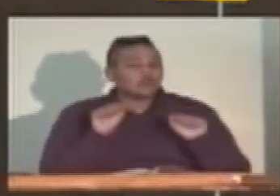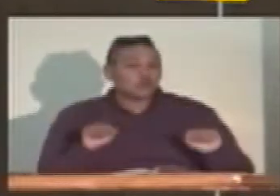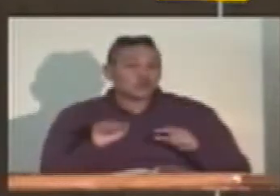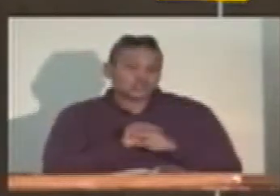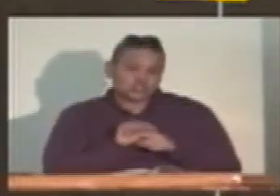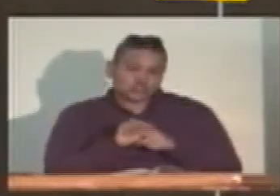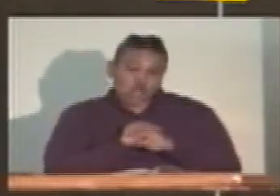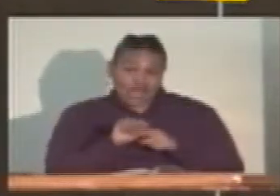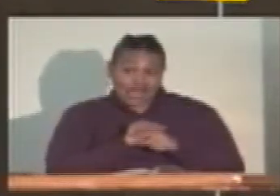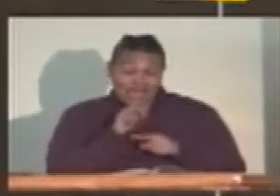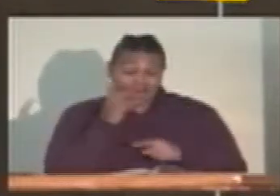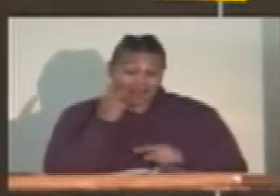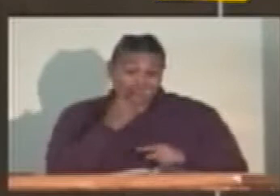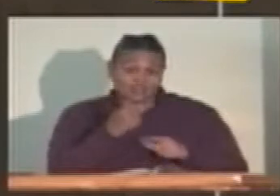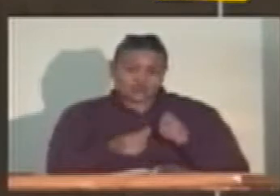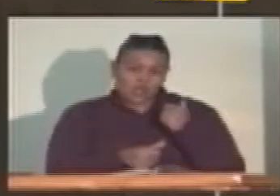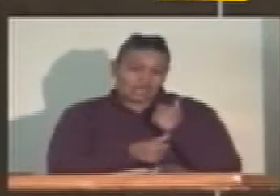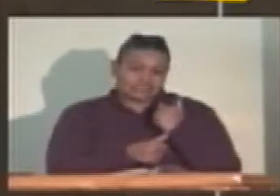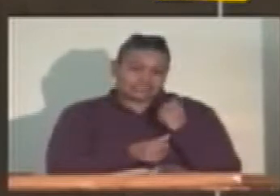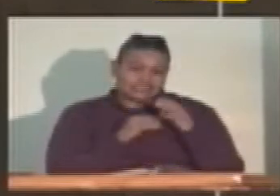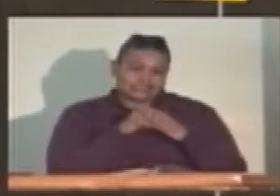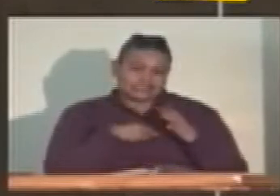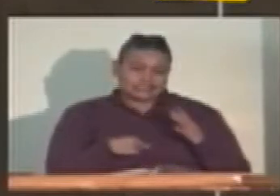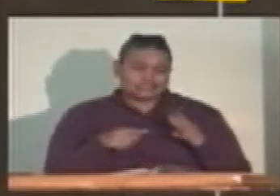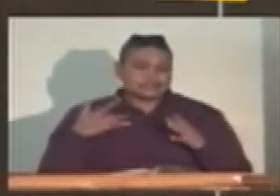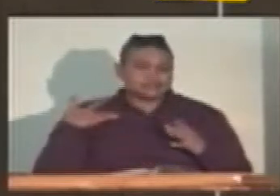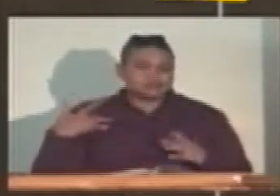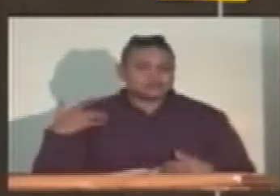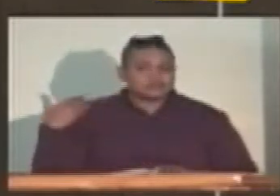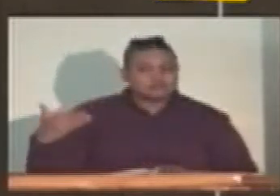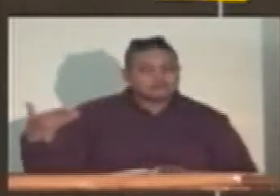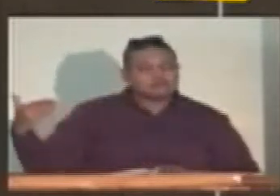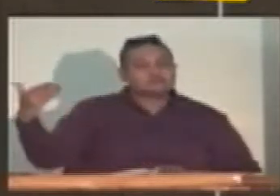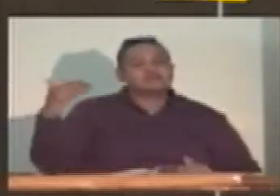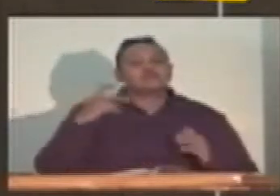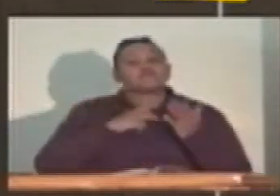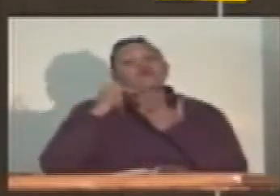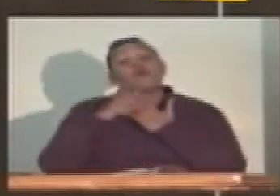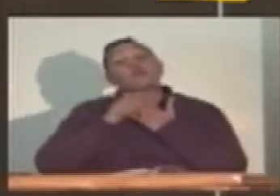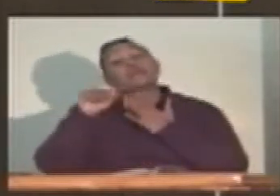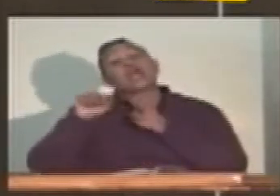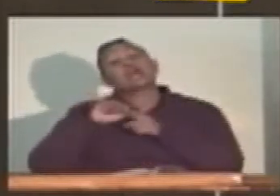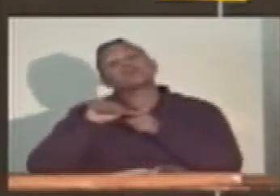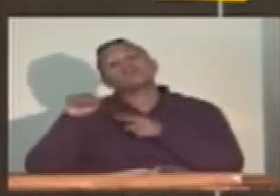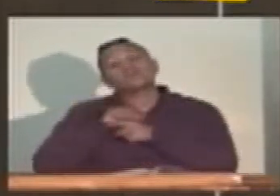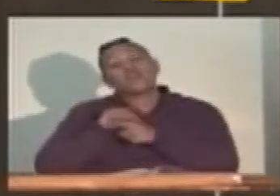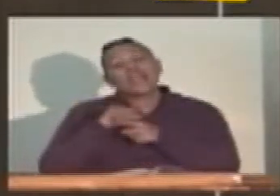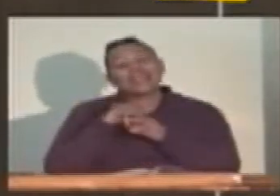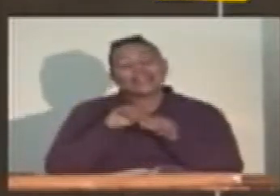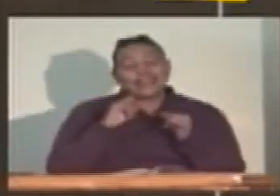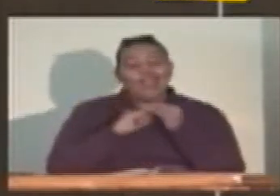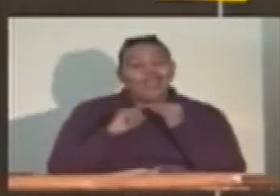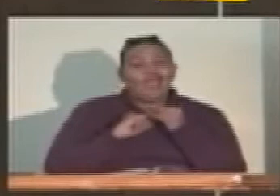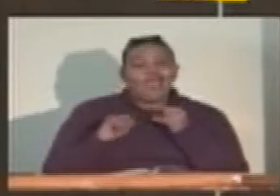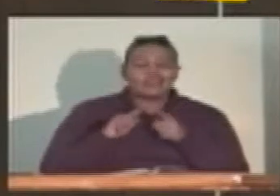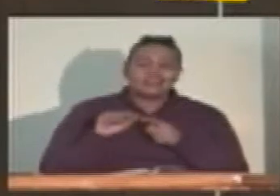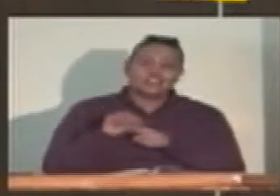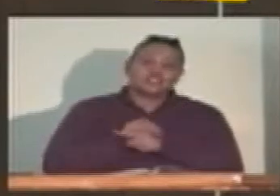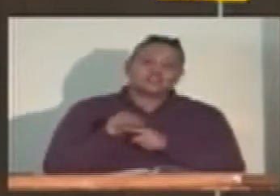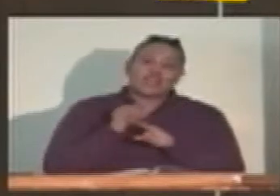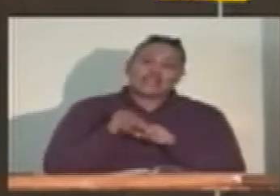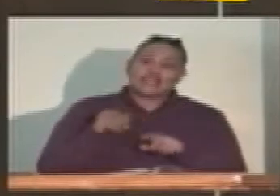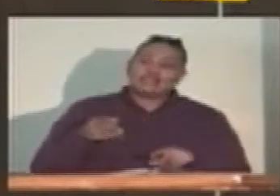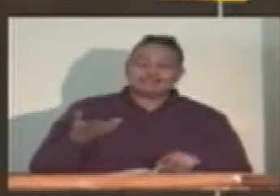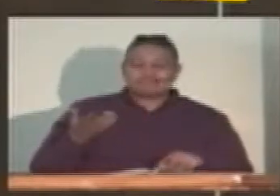trained and brought on to assist in this routine maintenance program. You can train them in steelwork, you can train them in